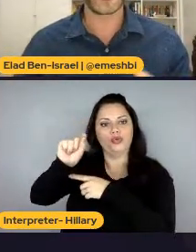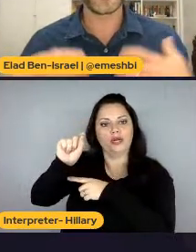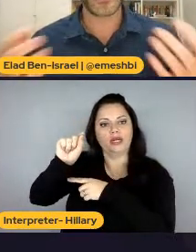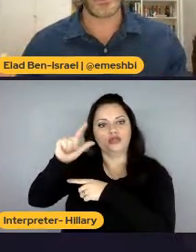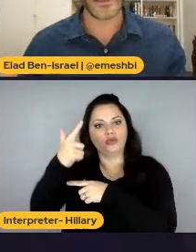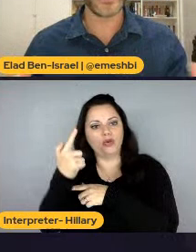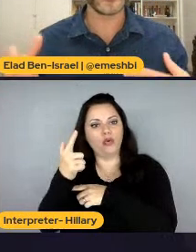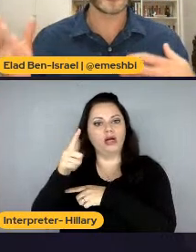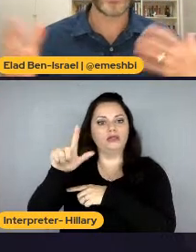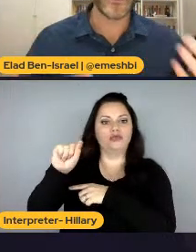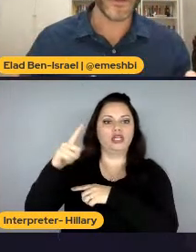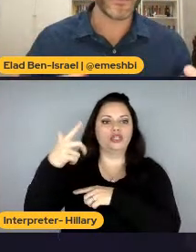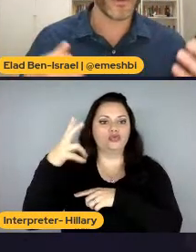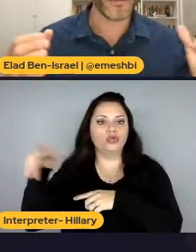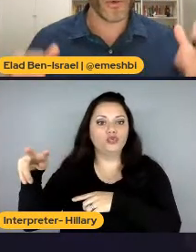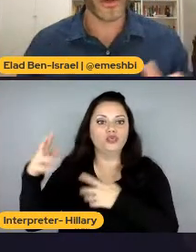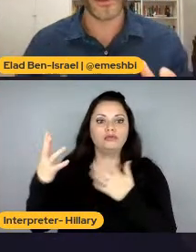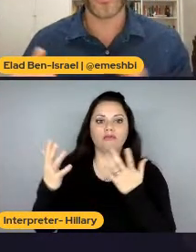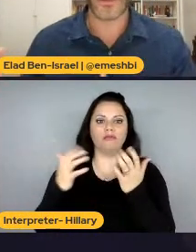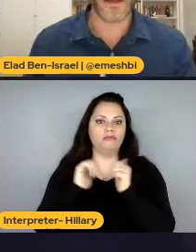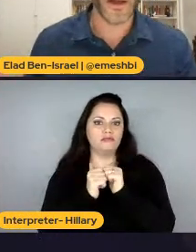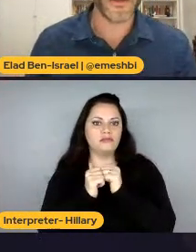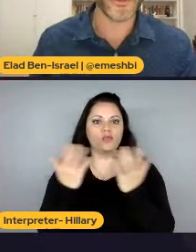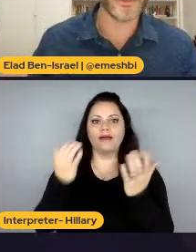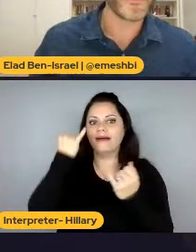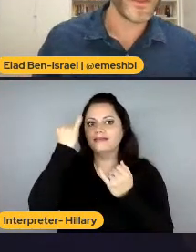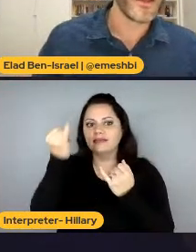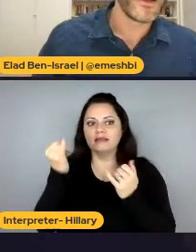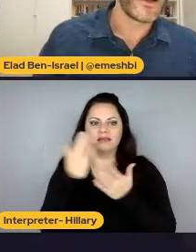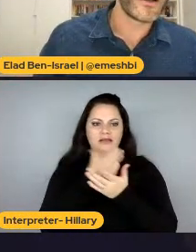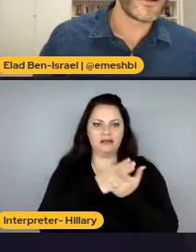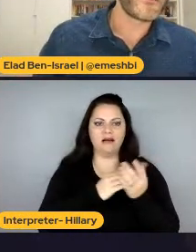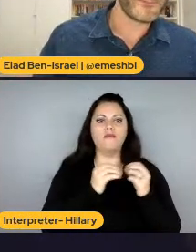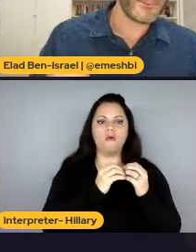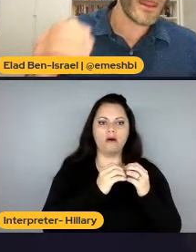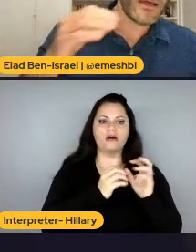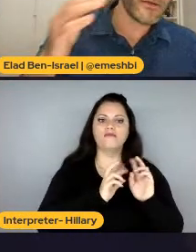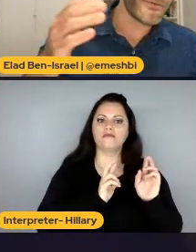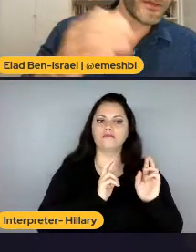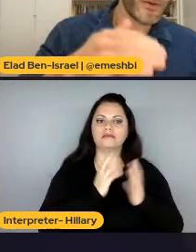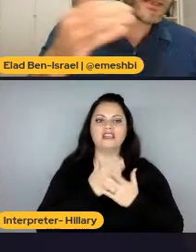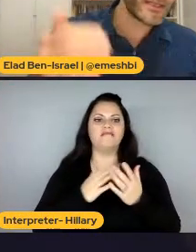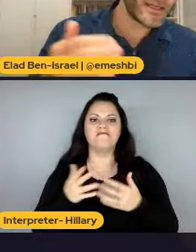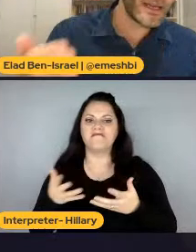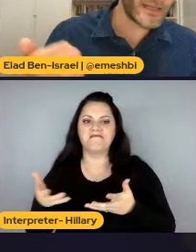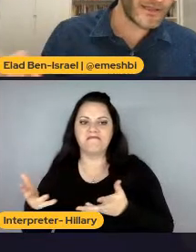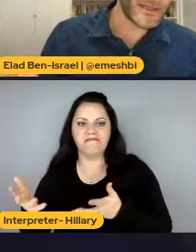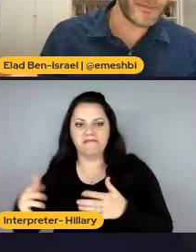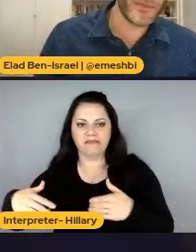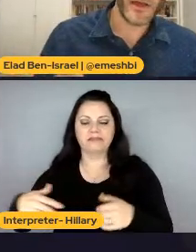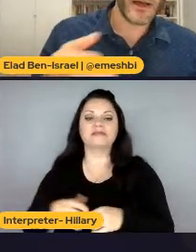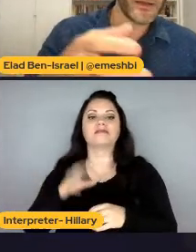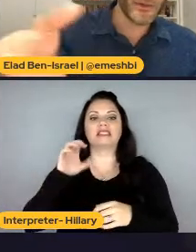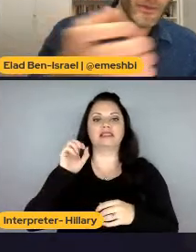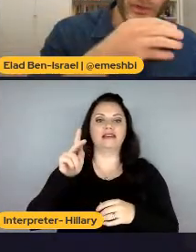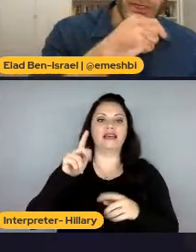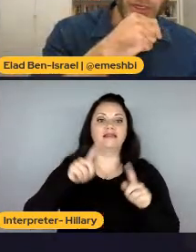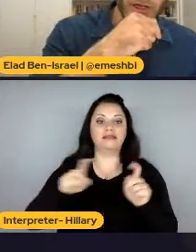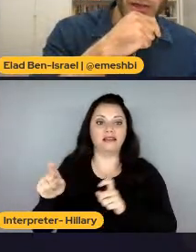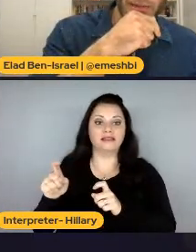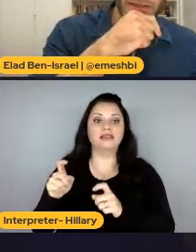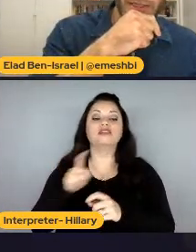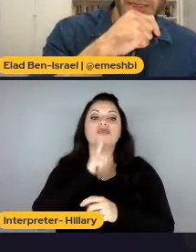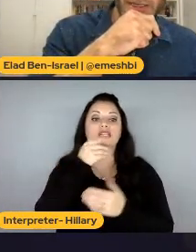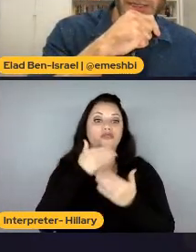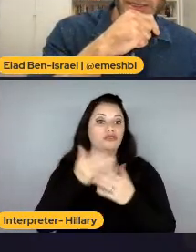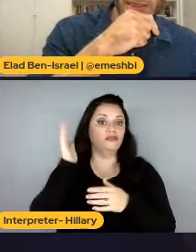thinking about, ideas. Some of them are more concrete than others. First one is CDK testing. There was a really good